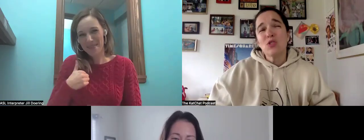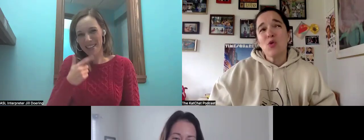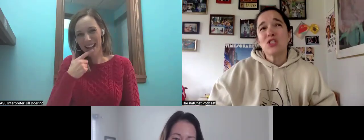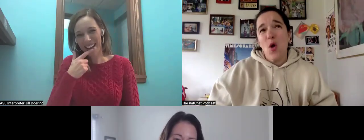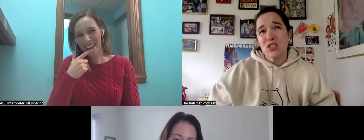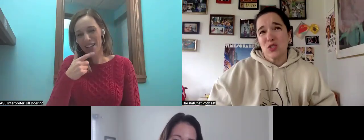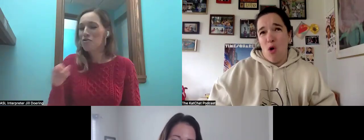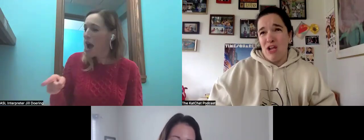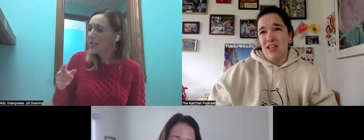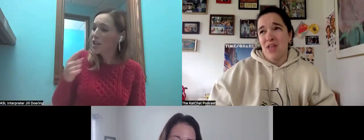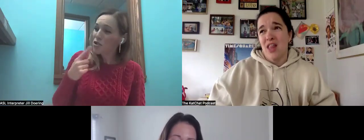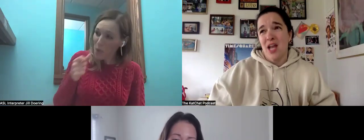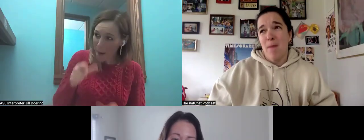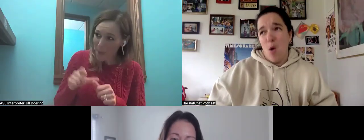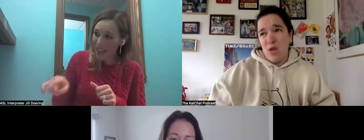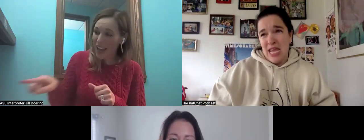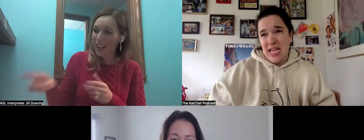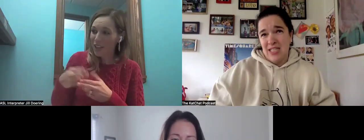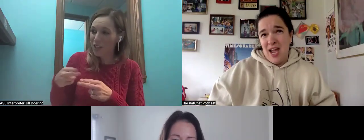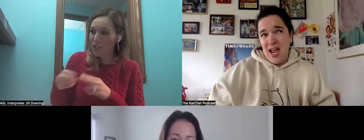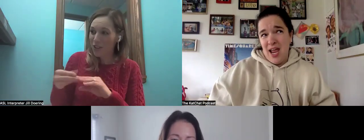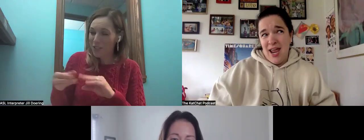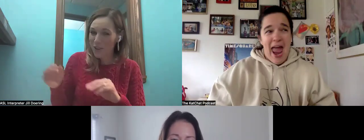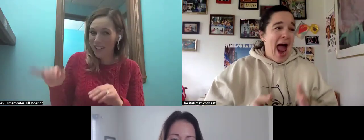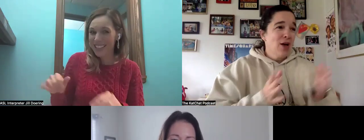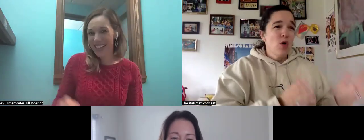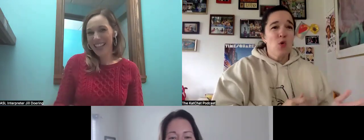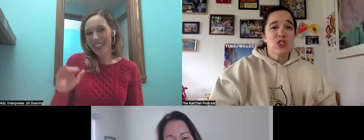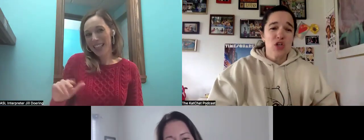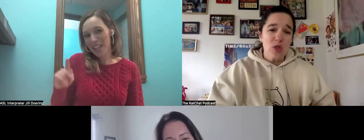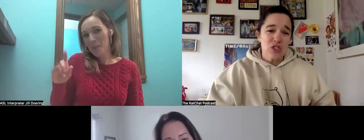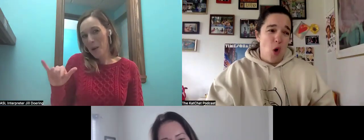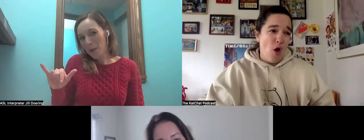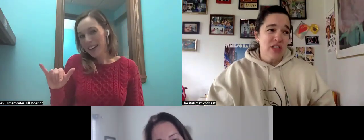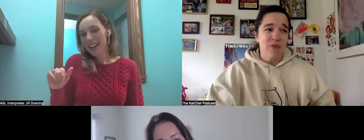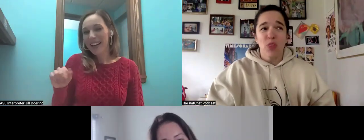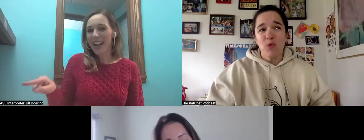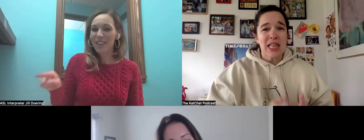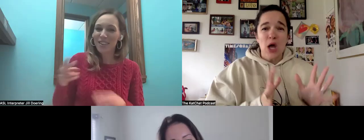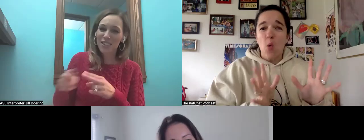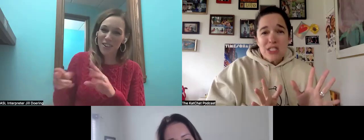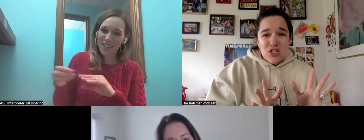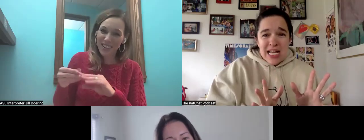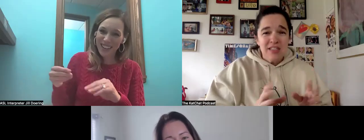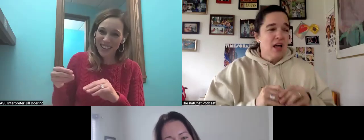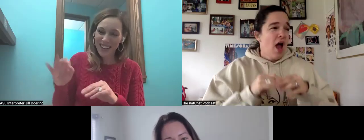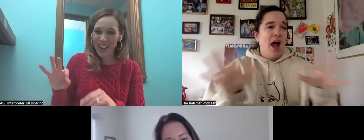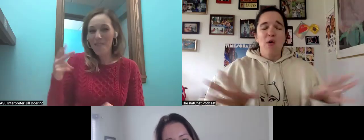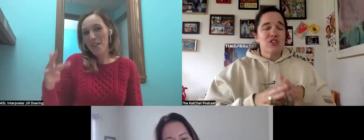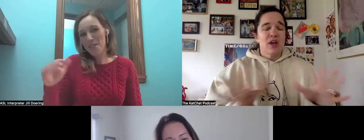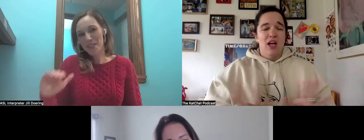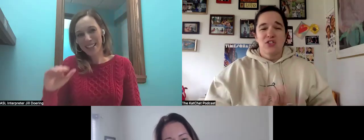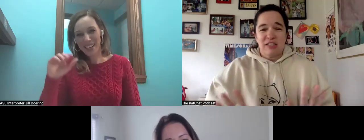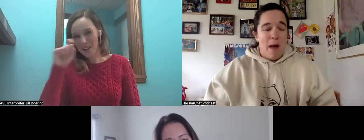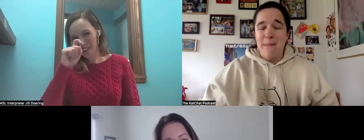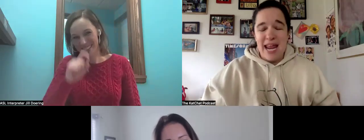that you were doing short stories of the little ponies? And you were doing short stories of the three little witches. It